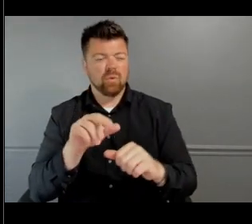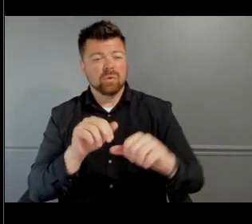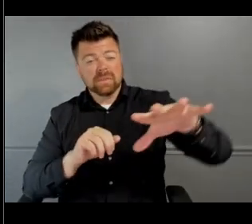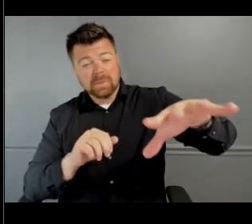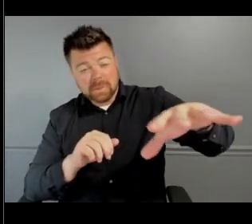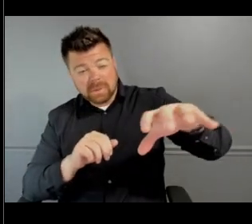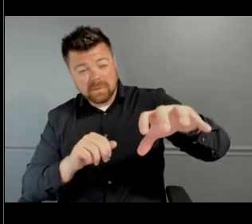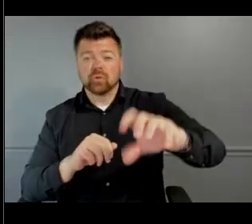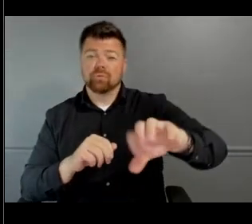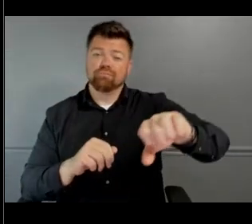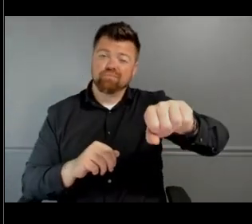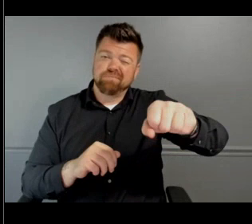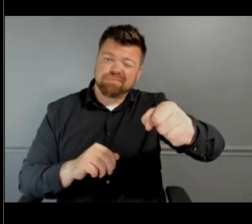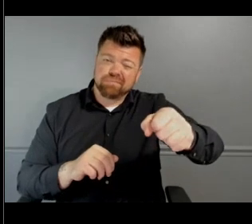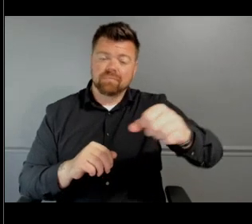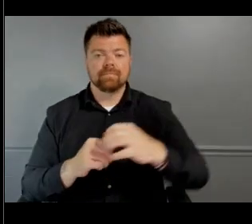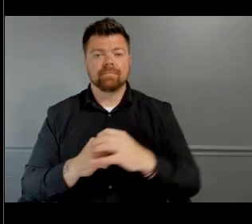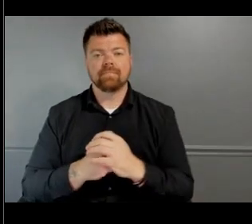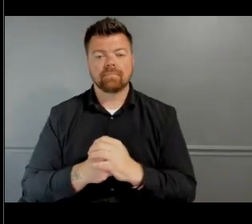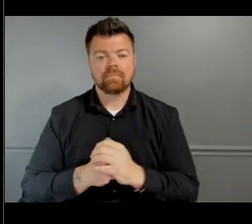twisting.